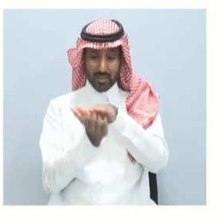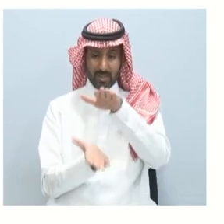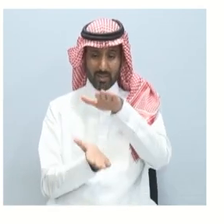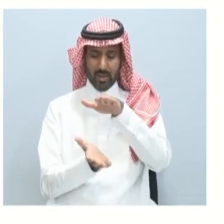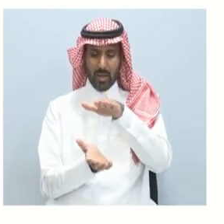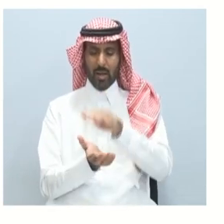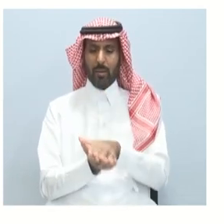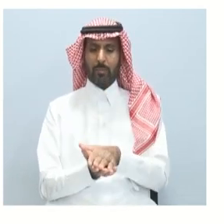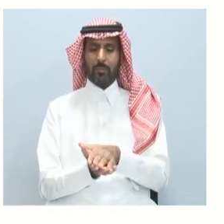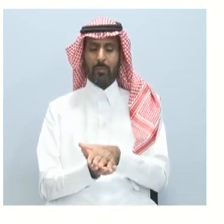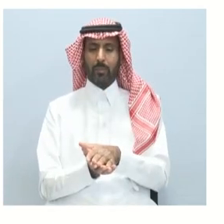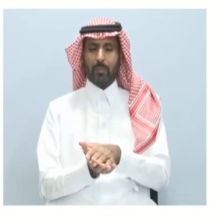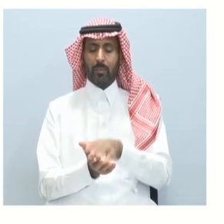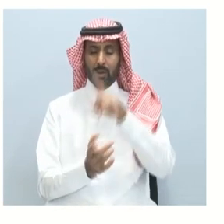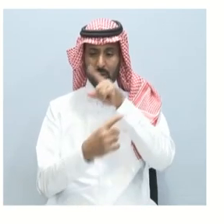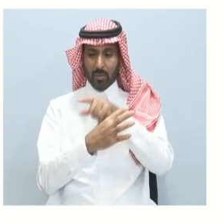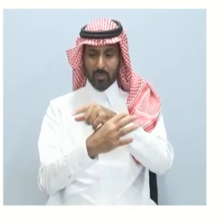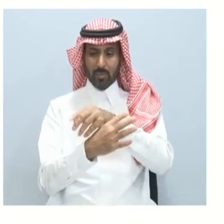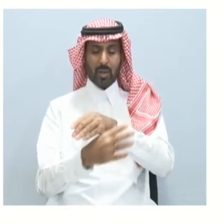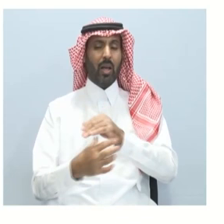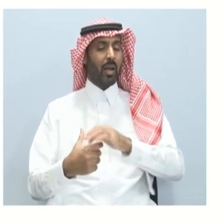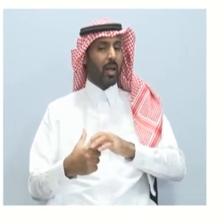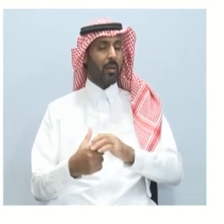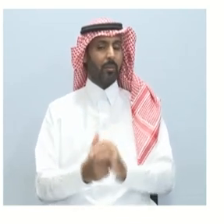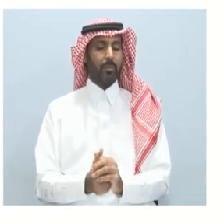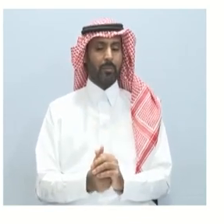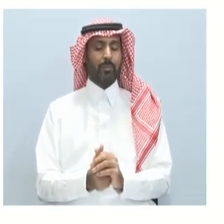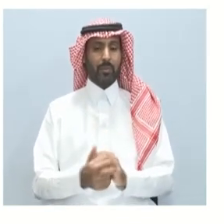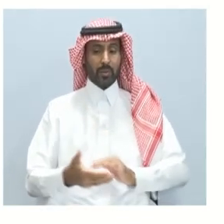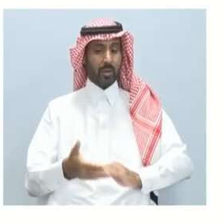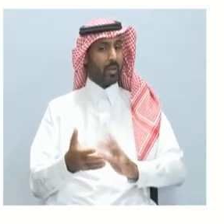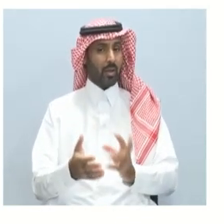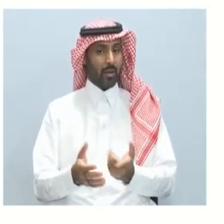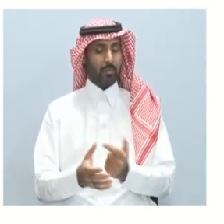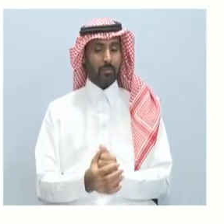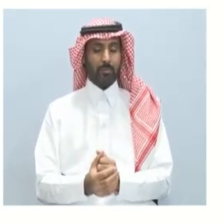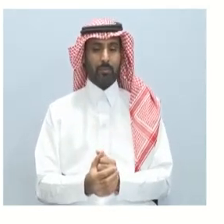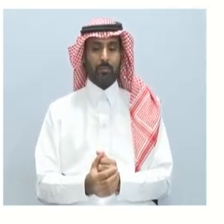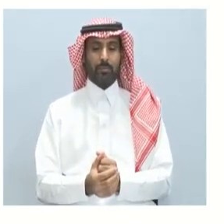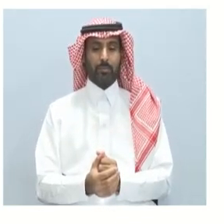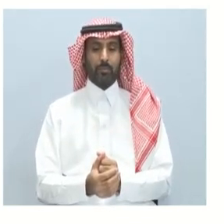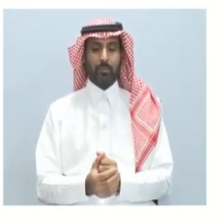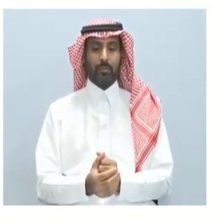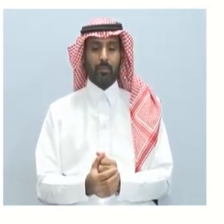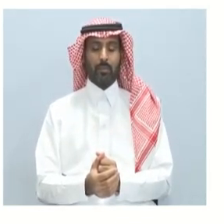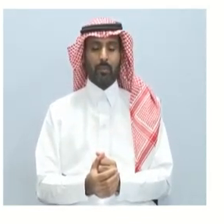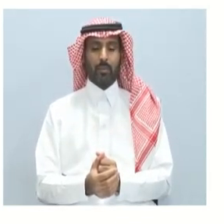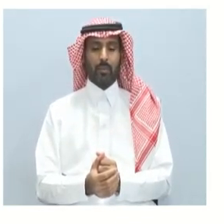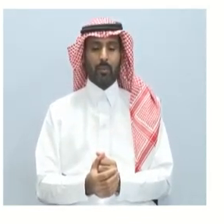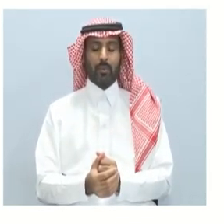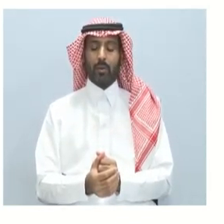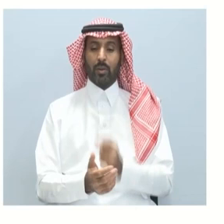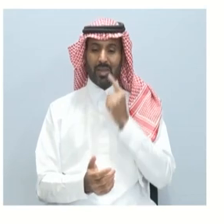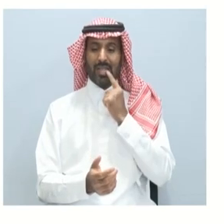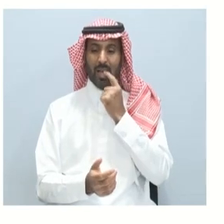an unusual relationship, actually. Just to check your answer with me, we have the answer is going to be here. The